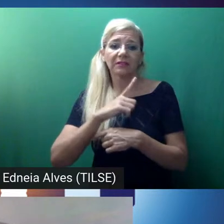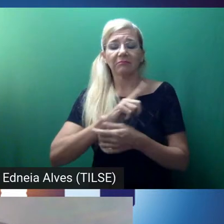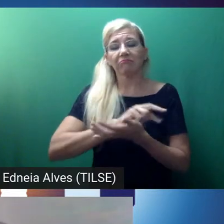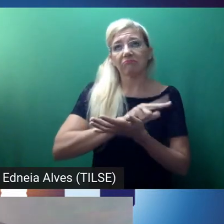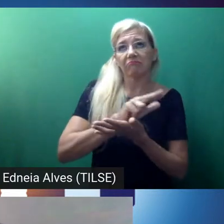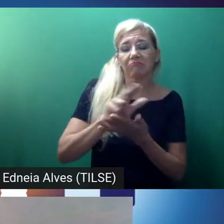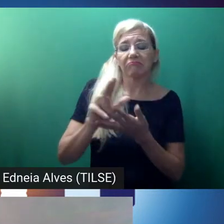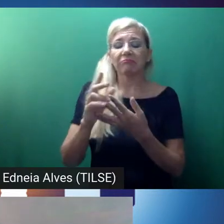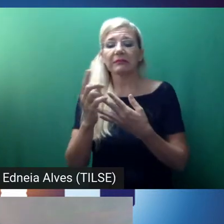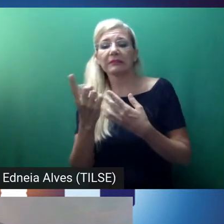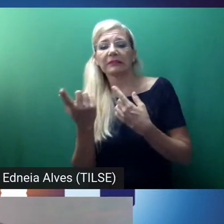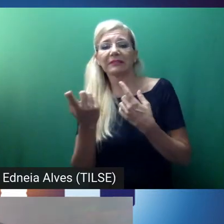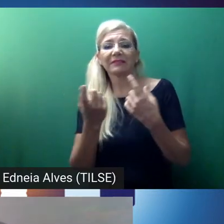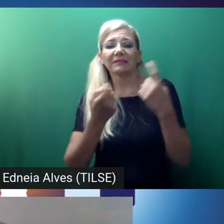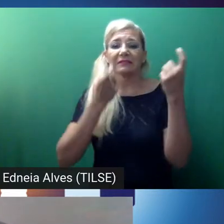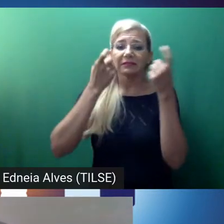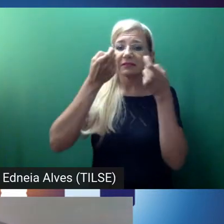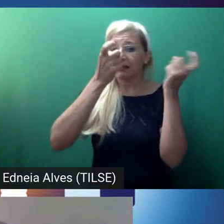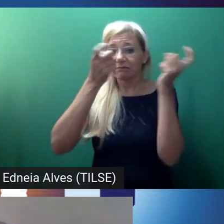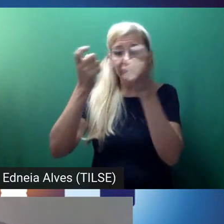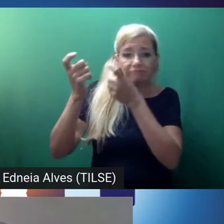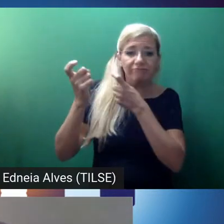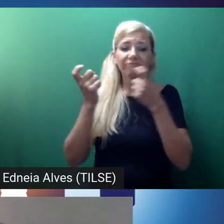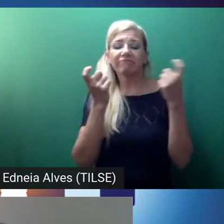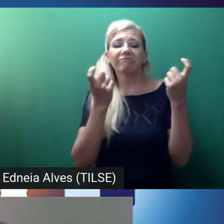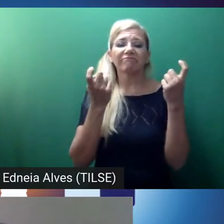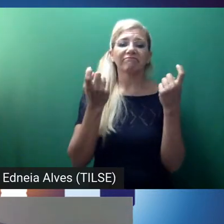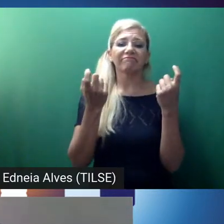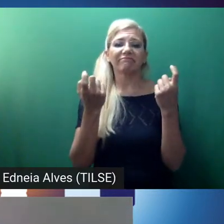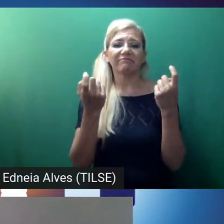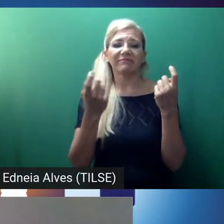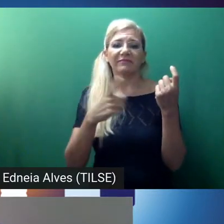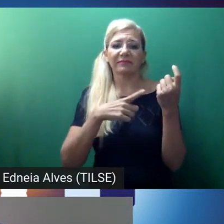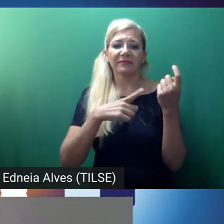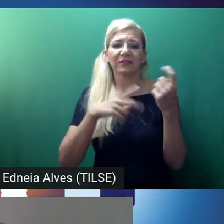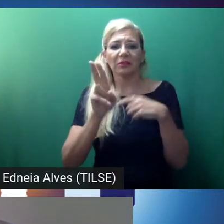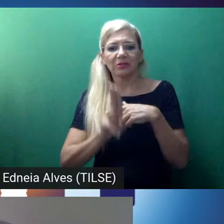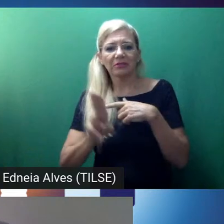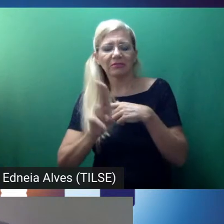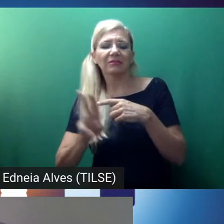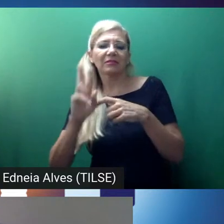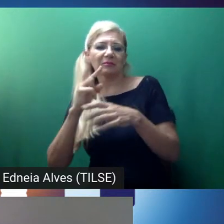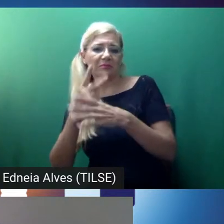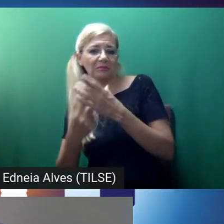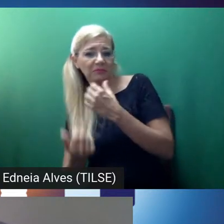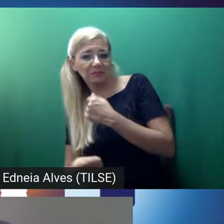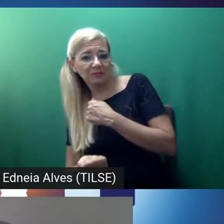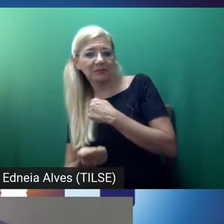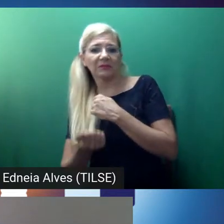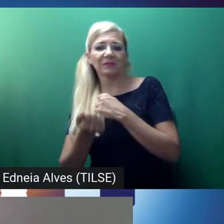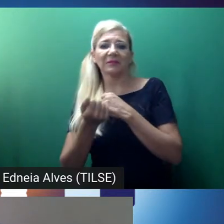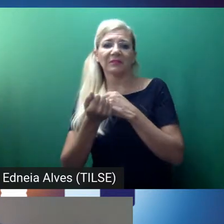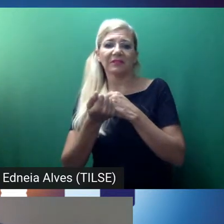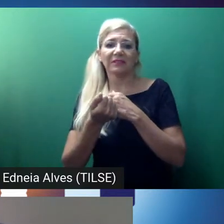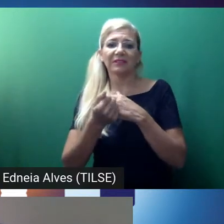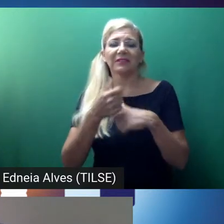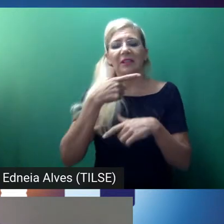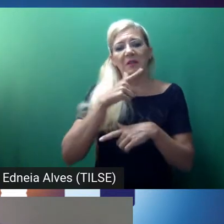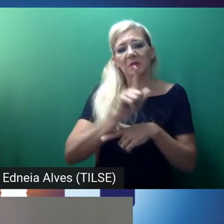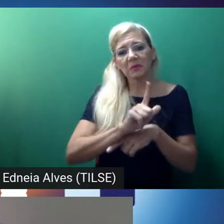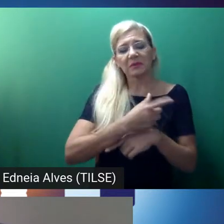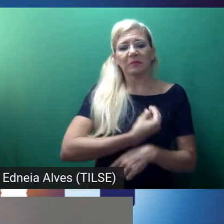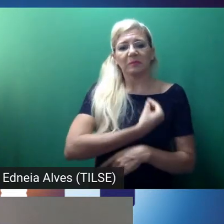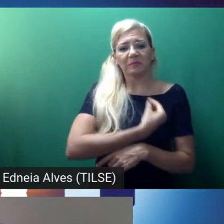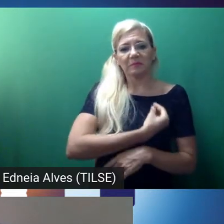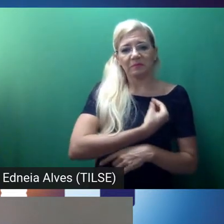problematic sometimes, or we usually see bilingualism as something peaceful, languages coexisting,